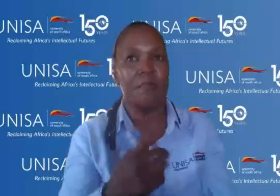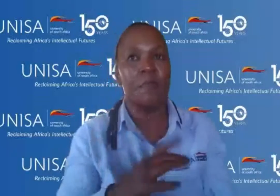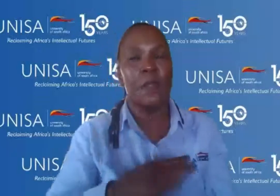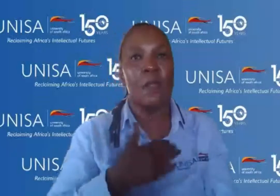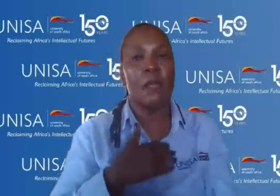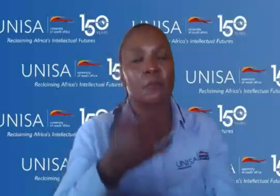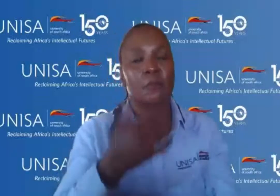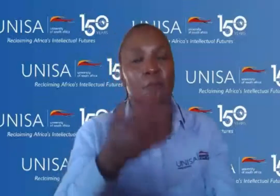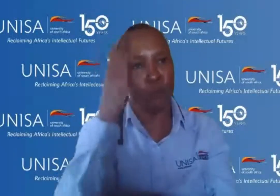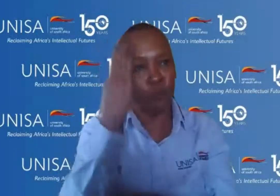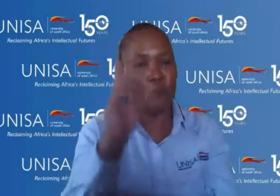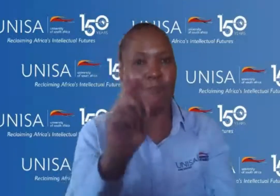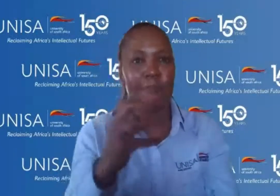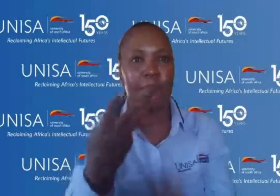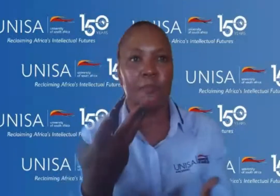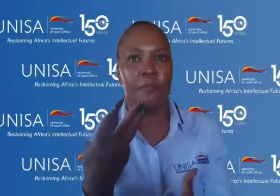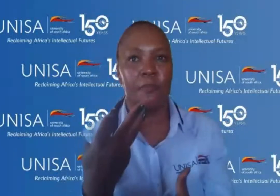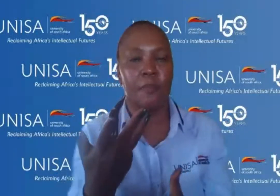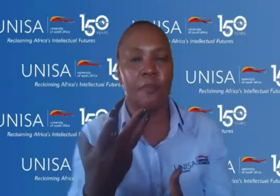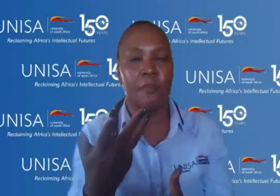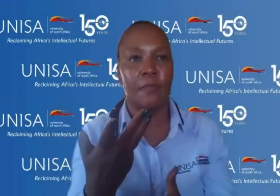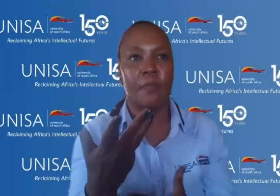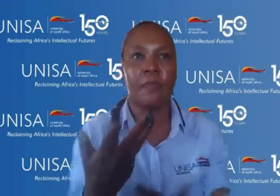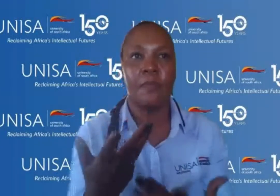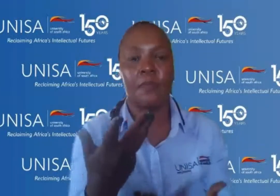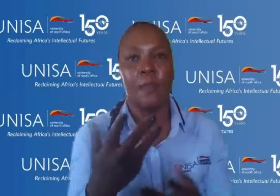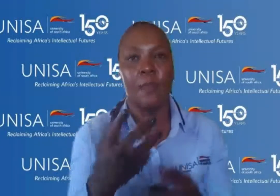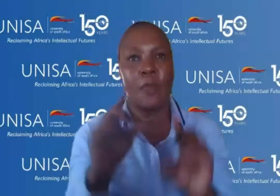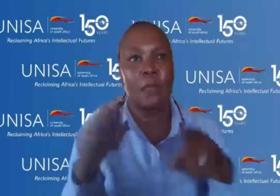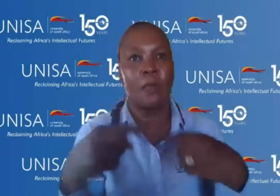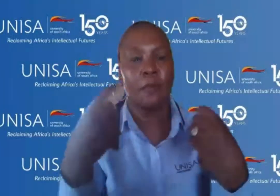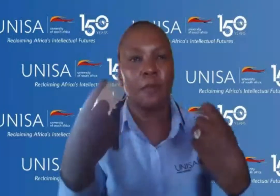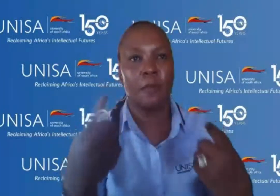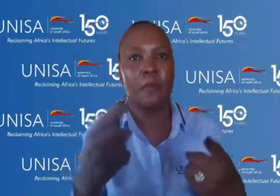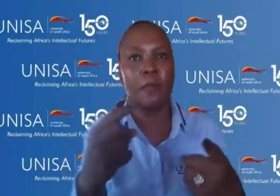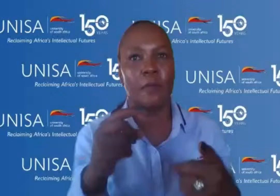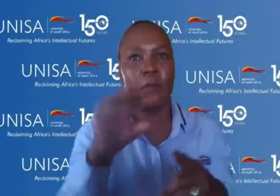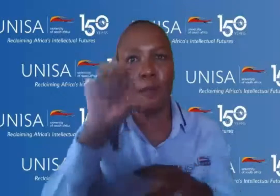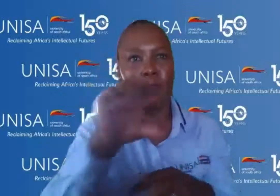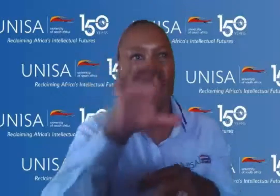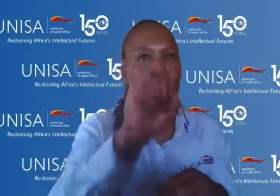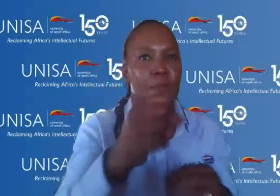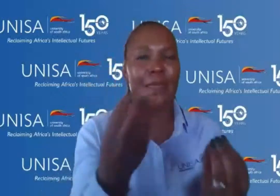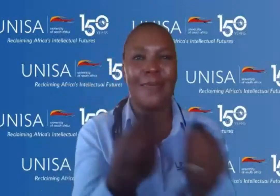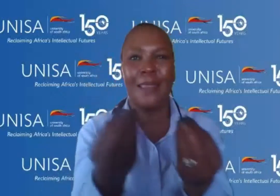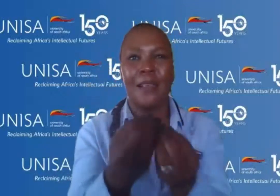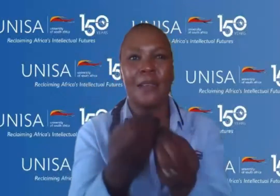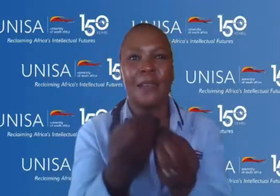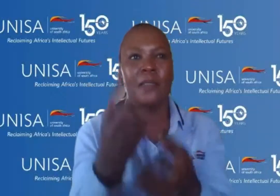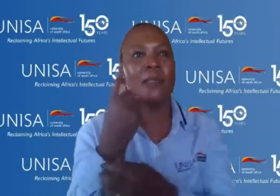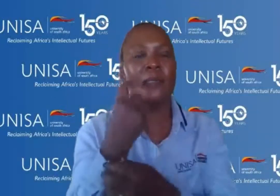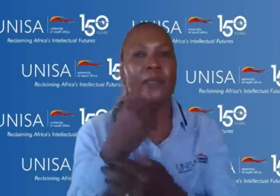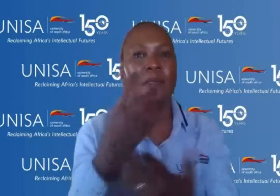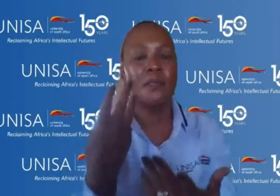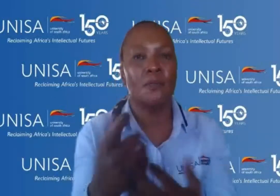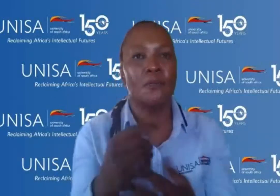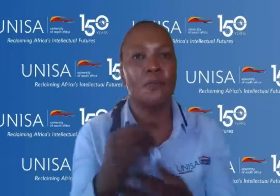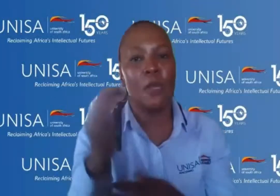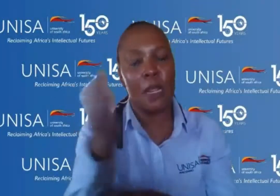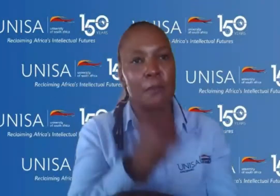since I cannot grasp things easily, When it comes to